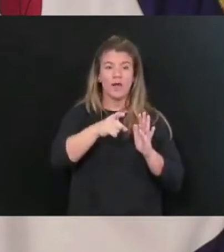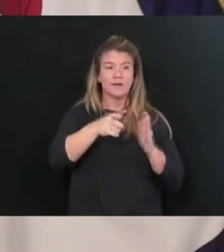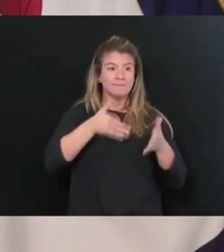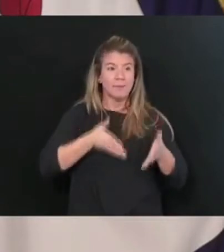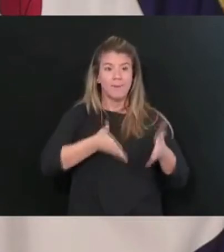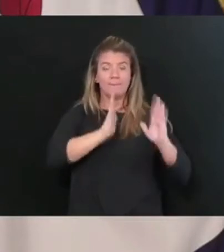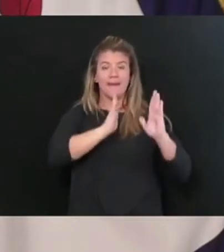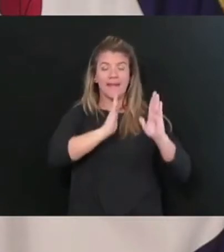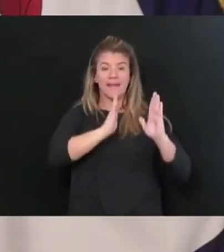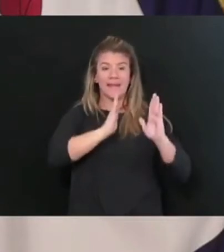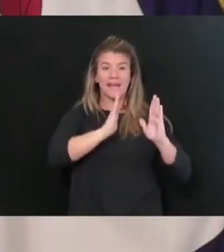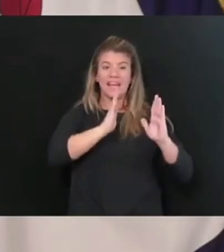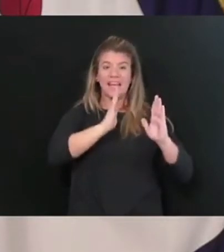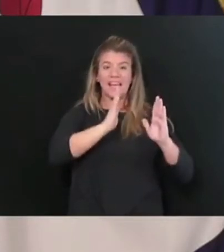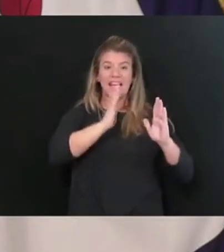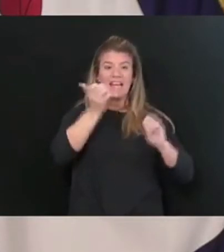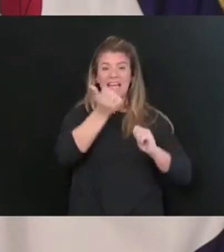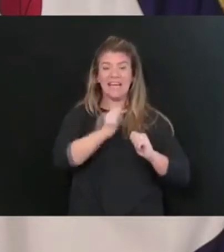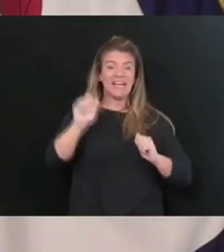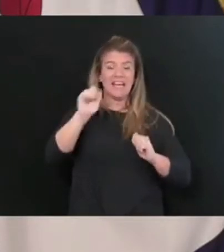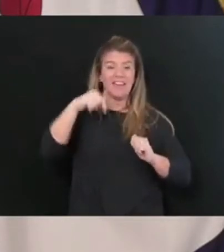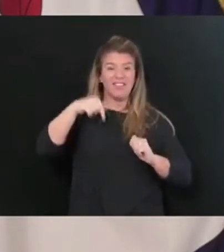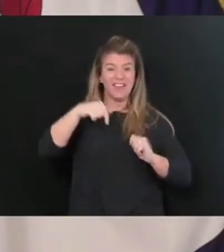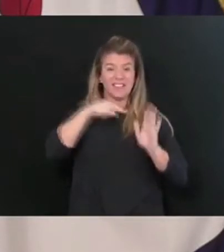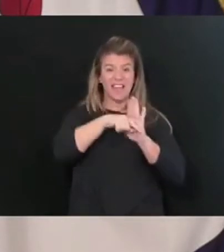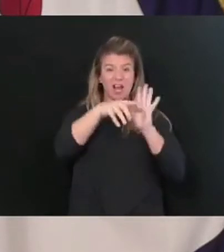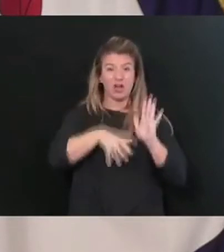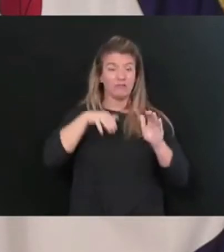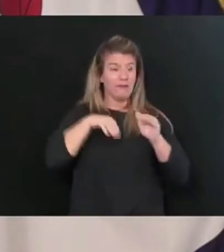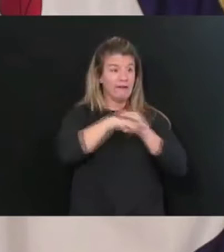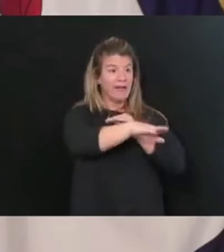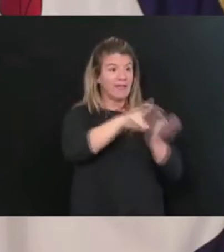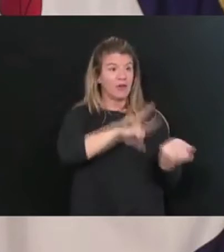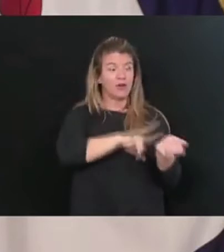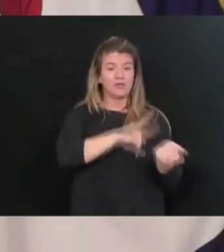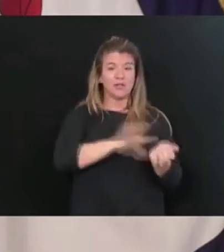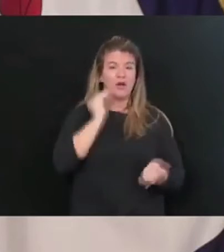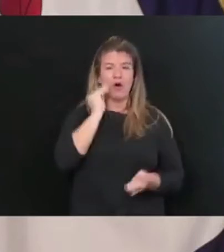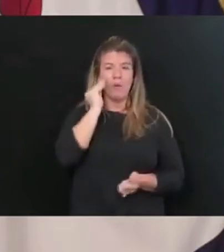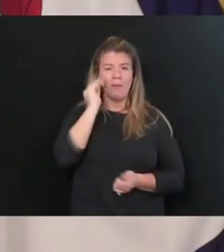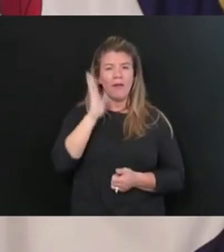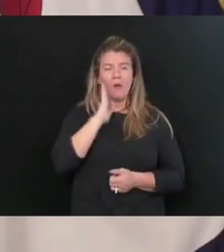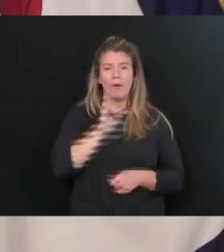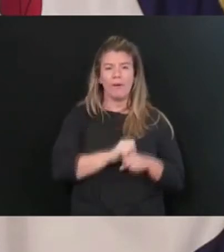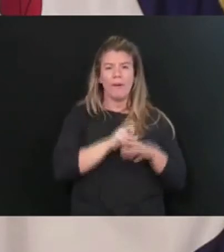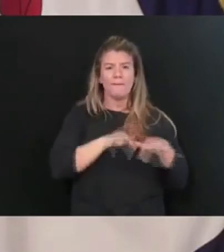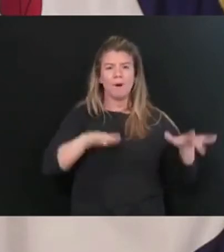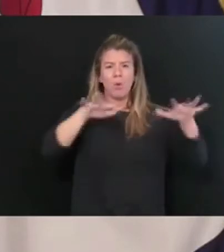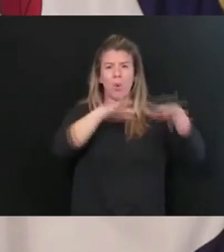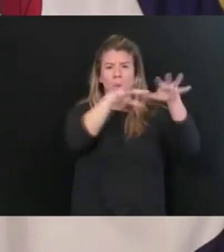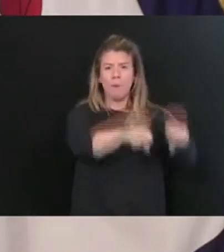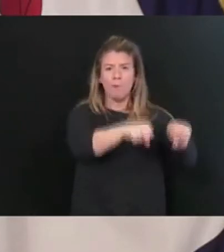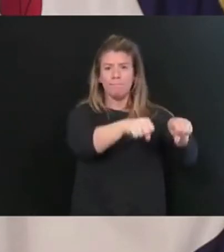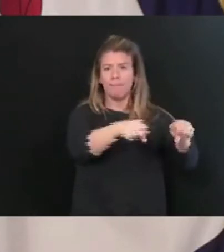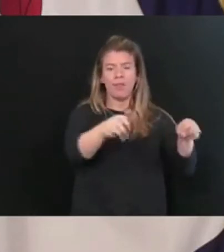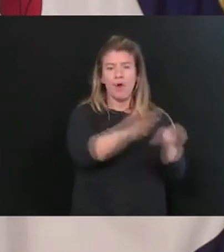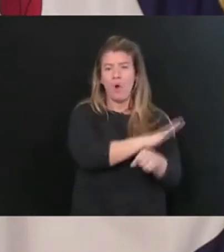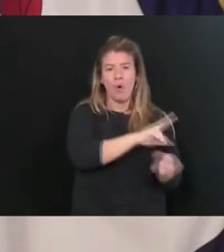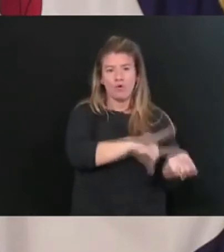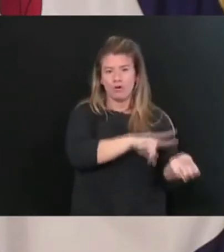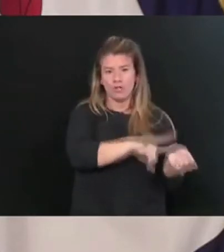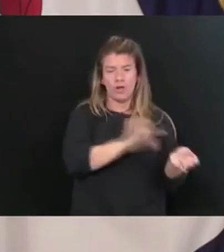and introduce any level of COVID, it's going to race through that nursing home, and sure as I'm sitting here, you're going to have